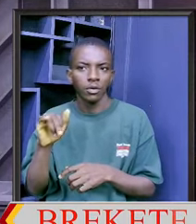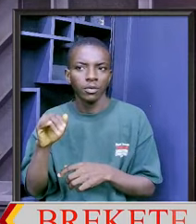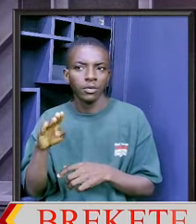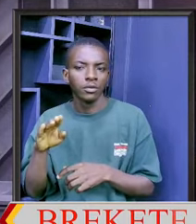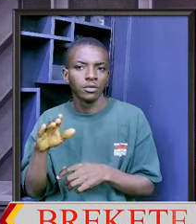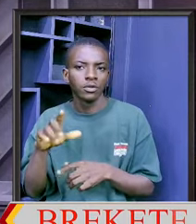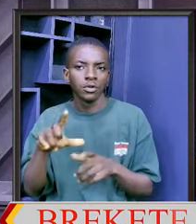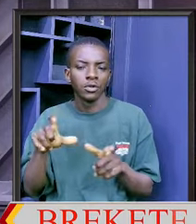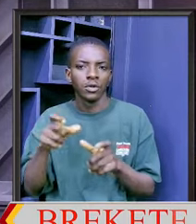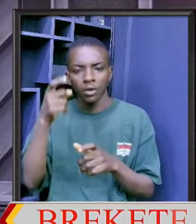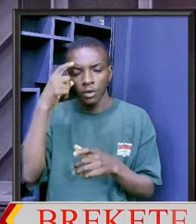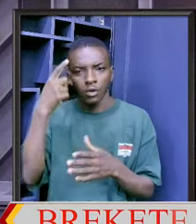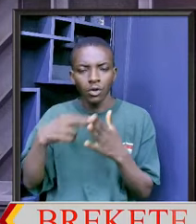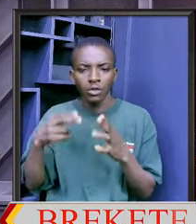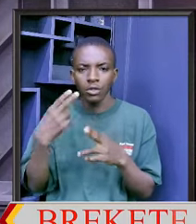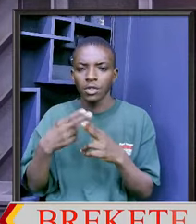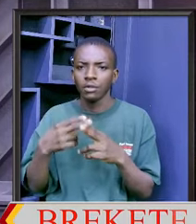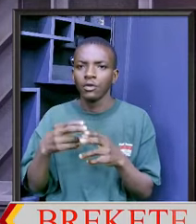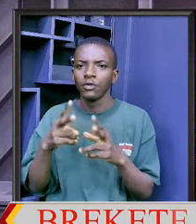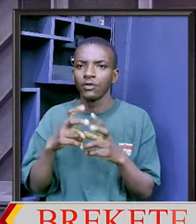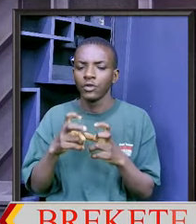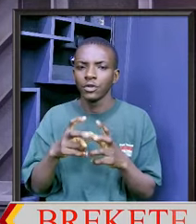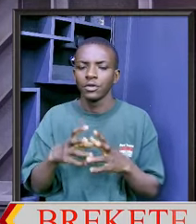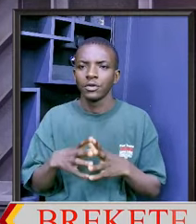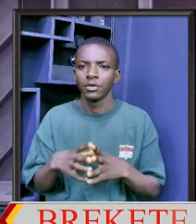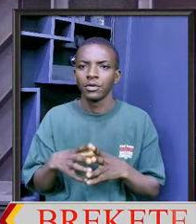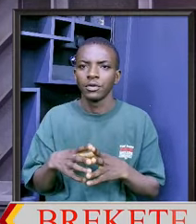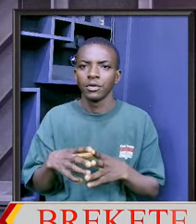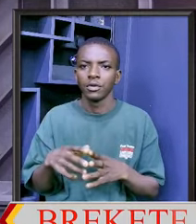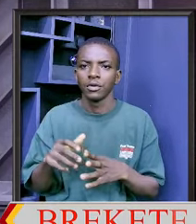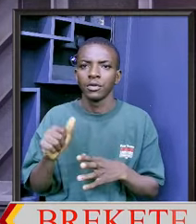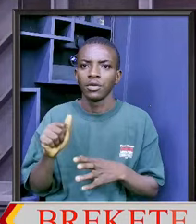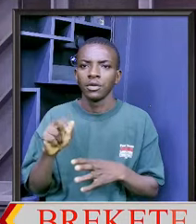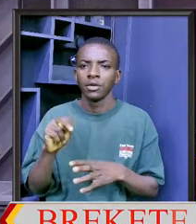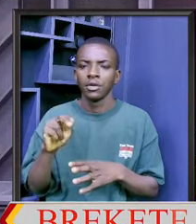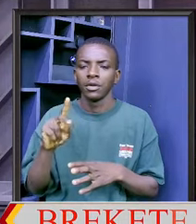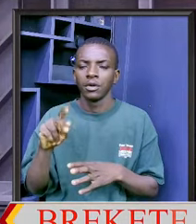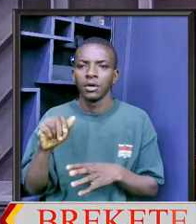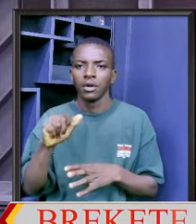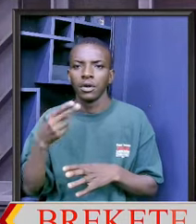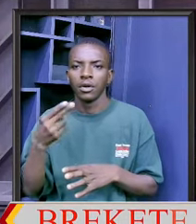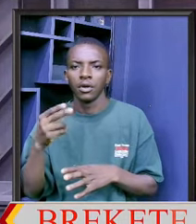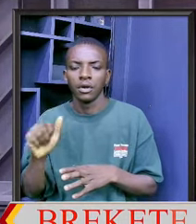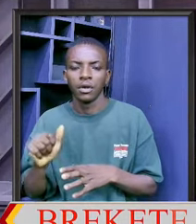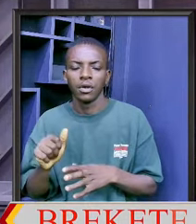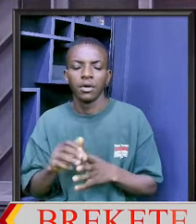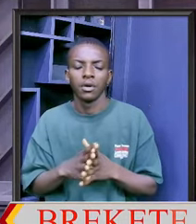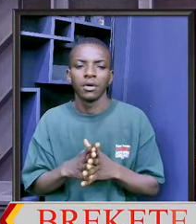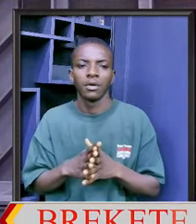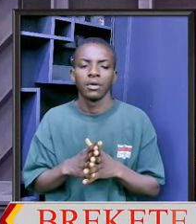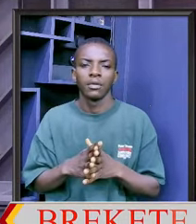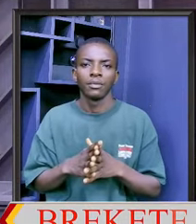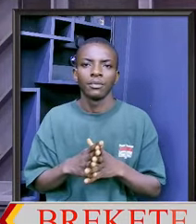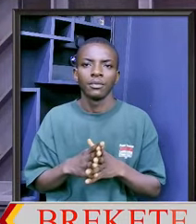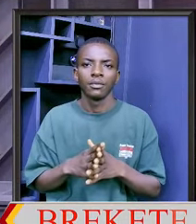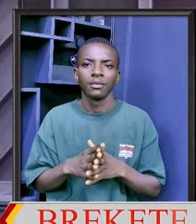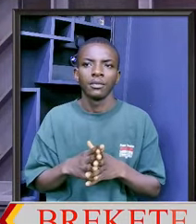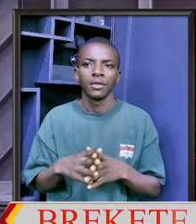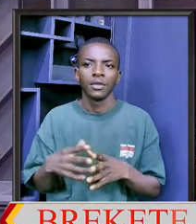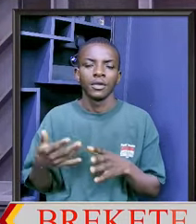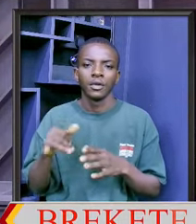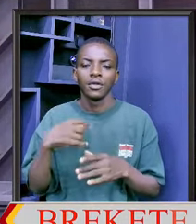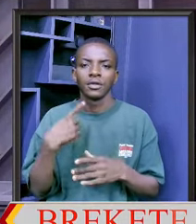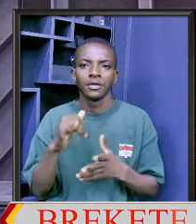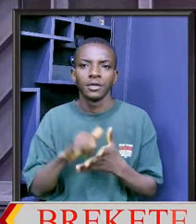government, sir. What can be the name of your village? Nkalaha. Nkalaha. Nkalaha, yes, sir. So they